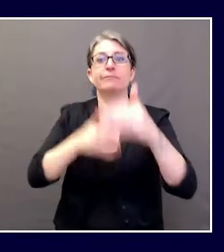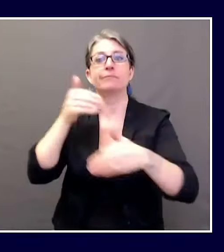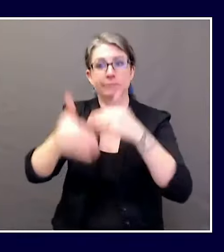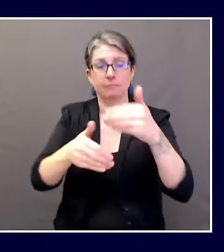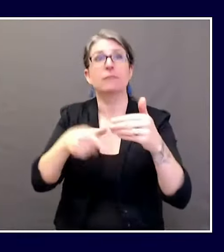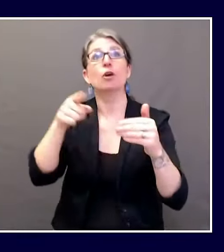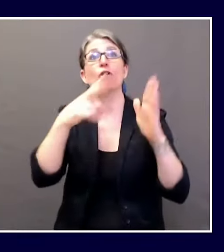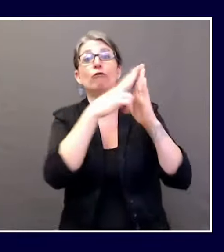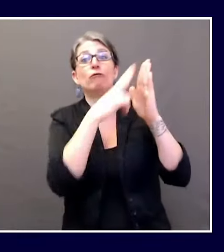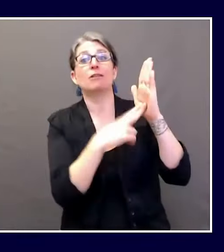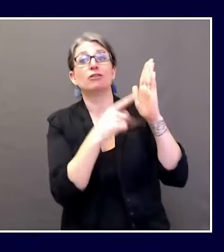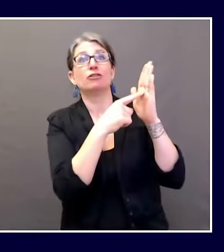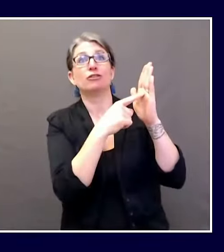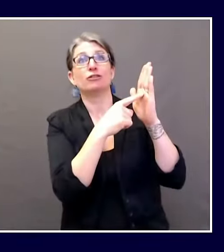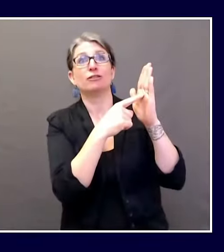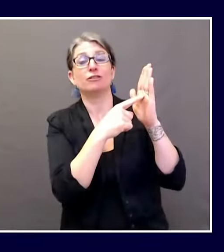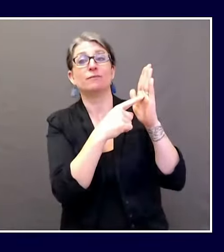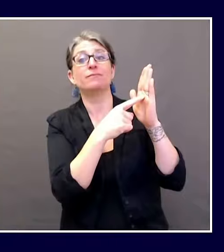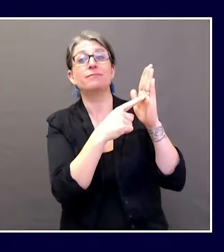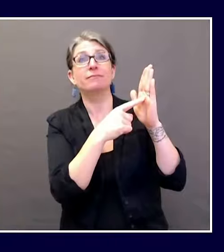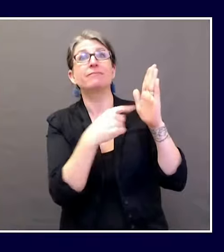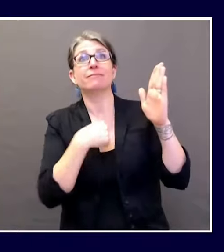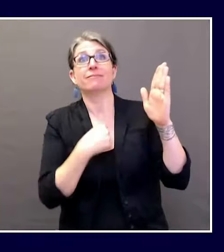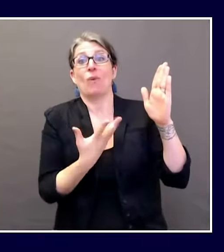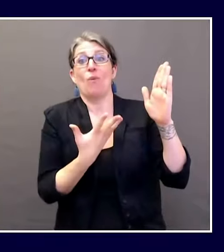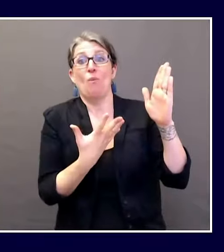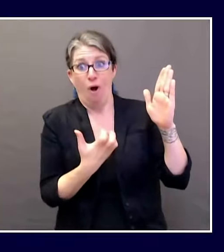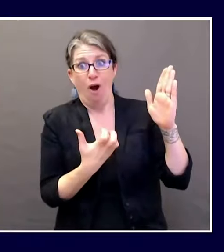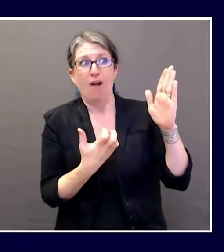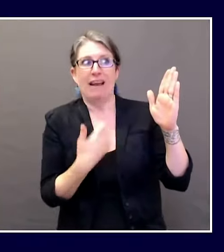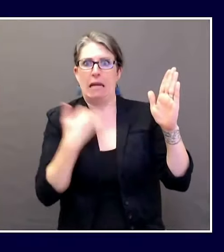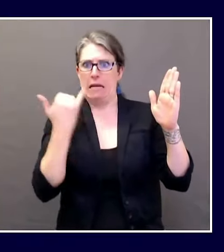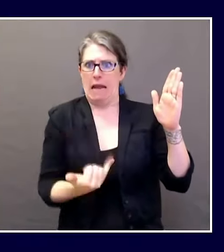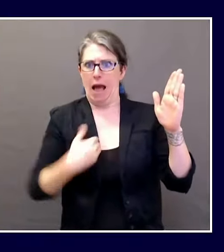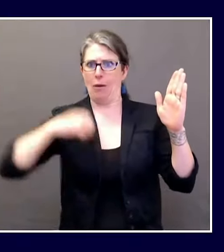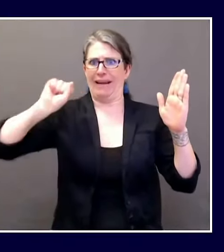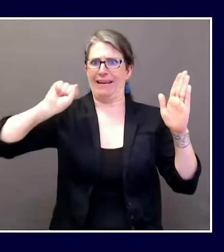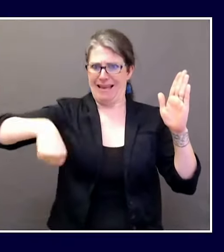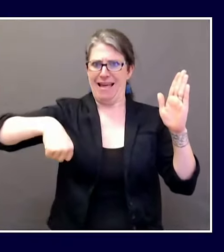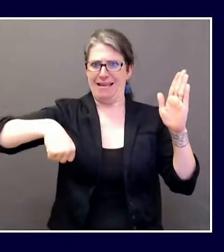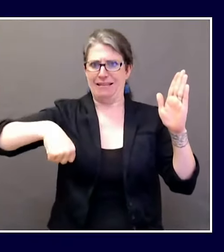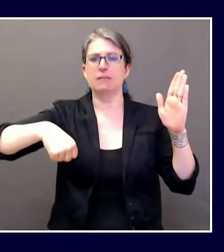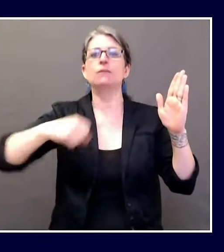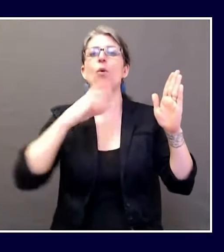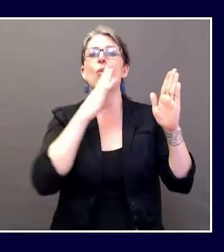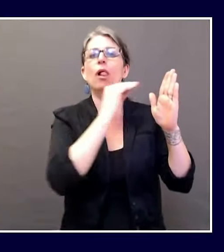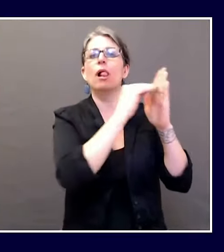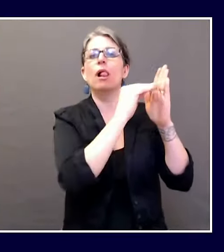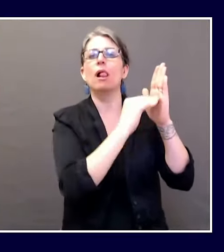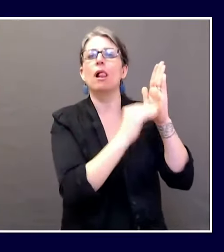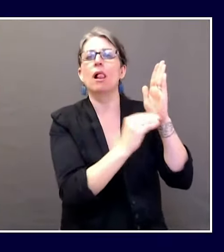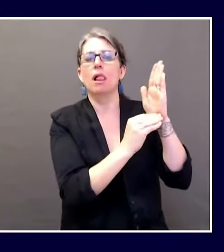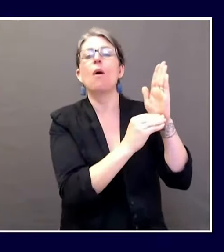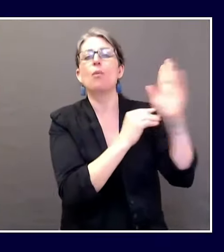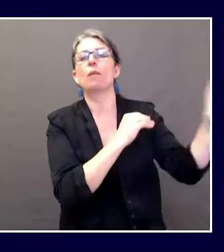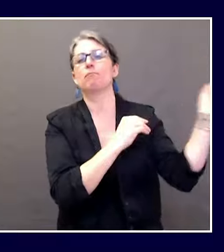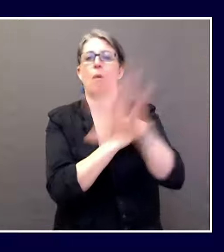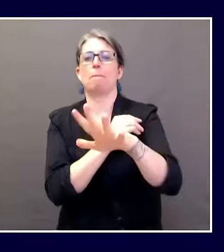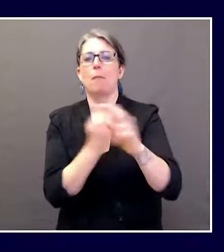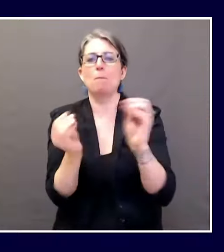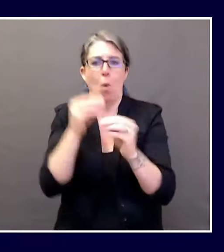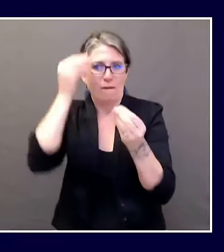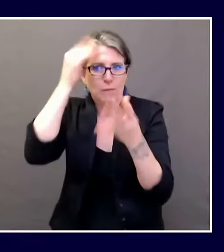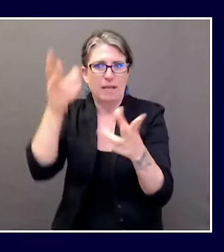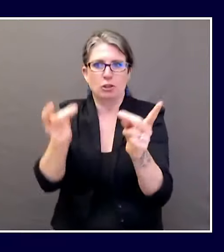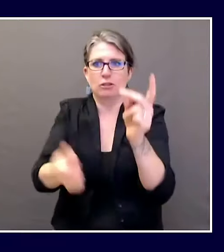officially because I'm in that over 50 category. Now, I want to stress something that I've mentioned before, but want to mention again.